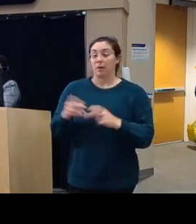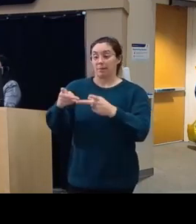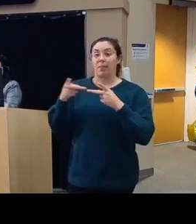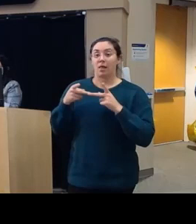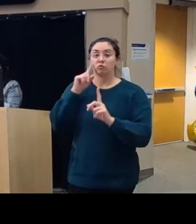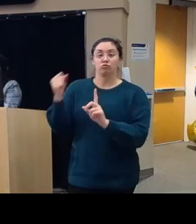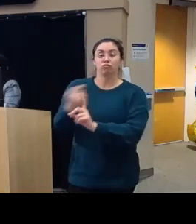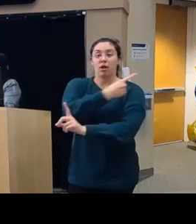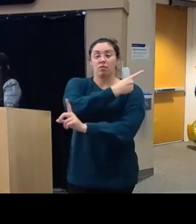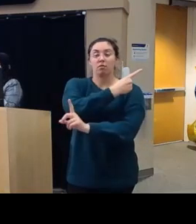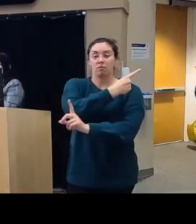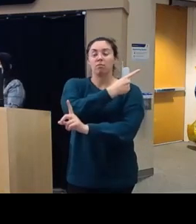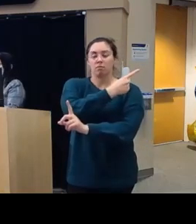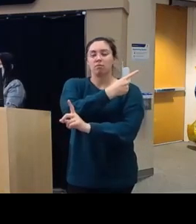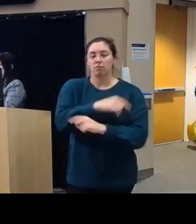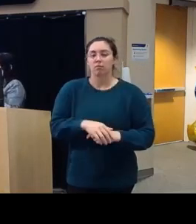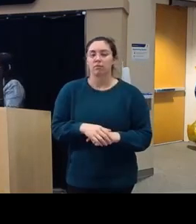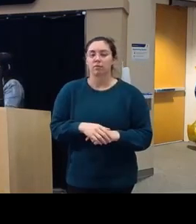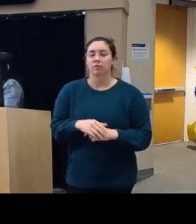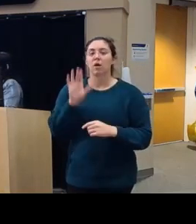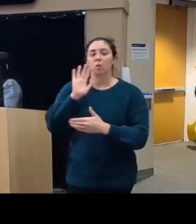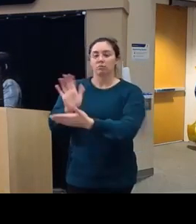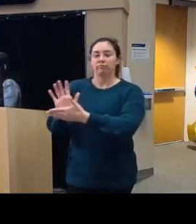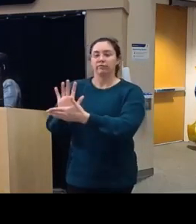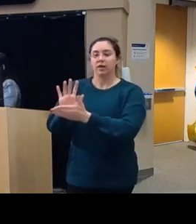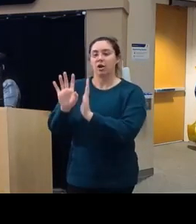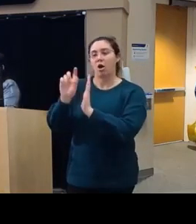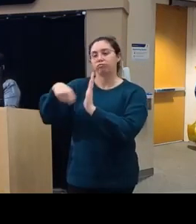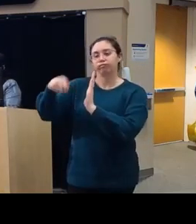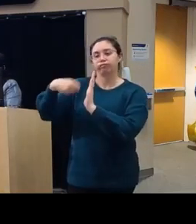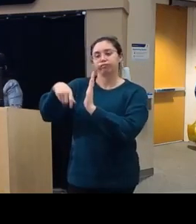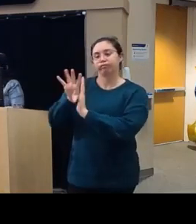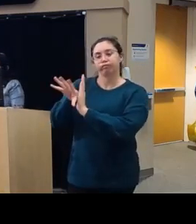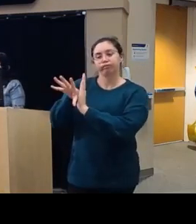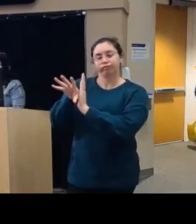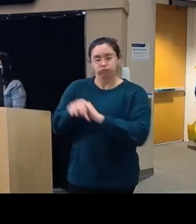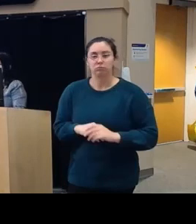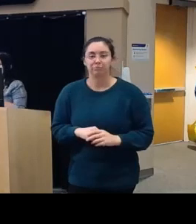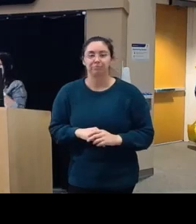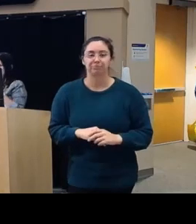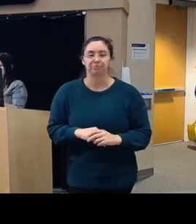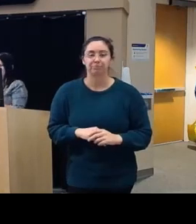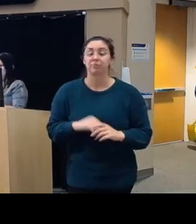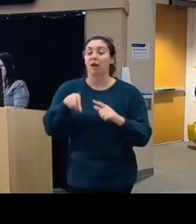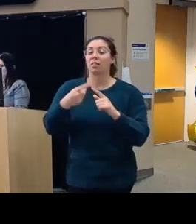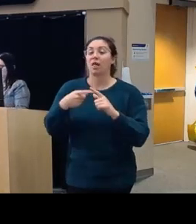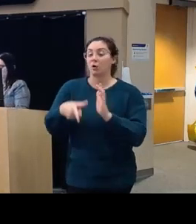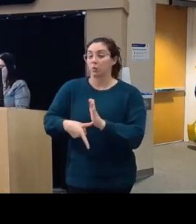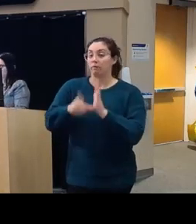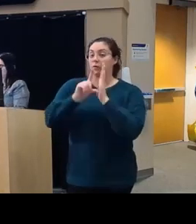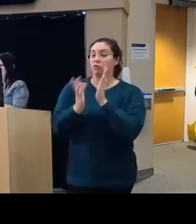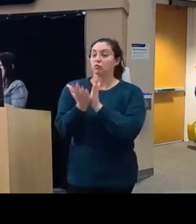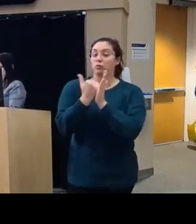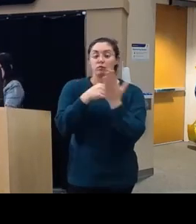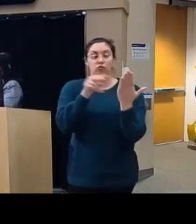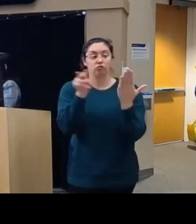were randomized to that. And that was where they were taped delivering a class. And then we reviewed the tape with